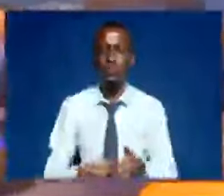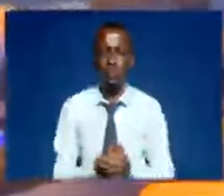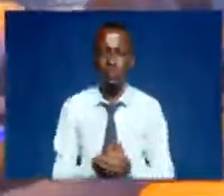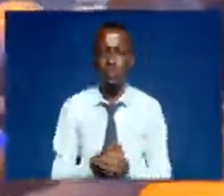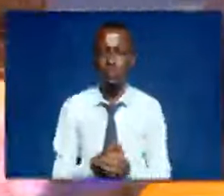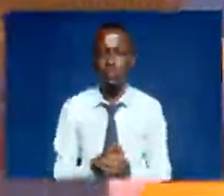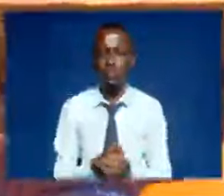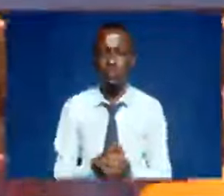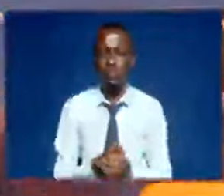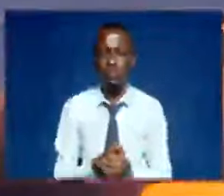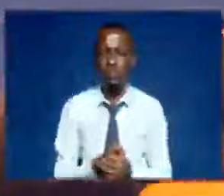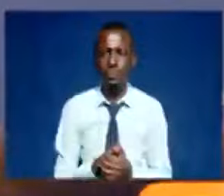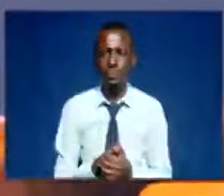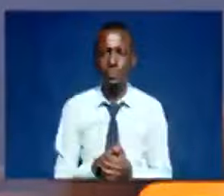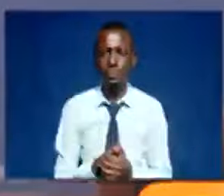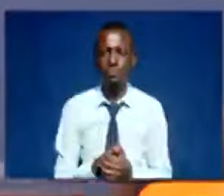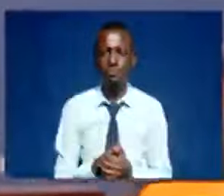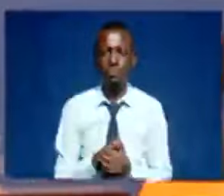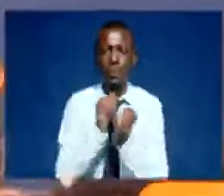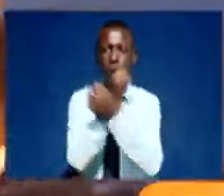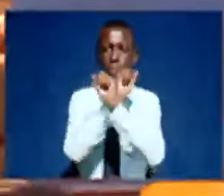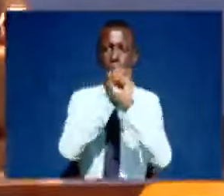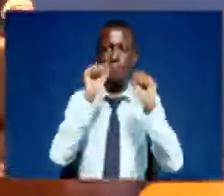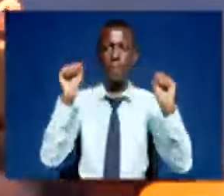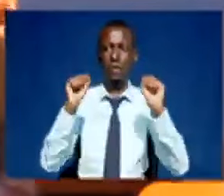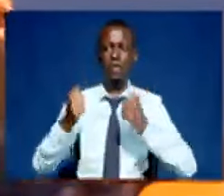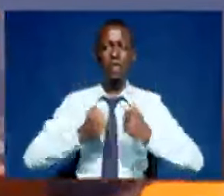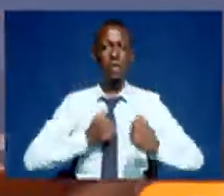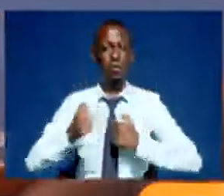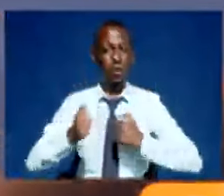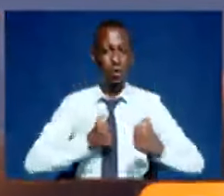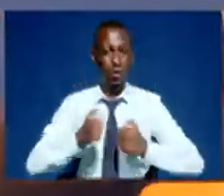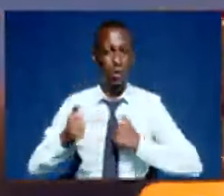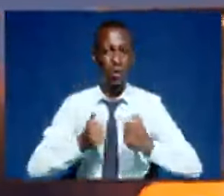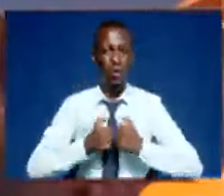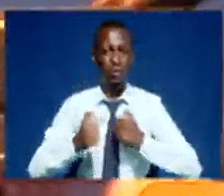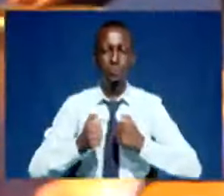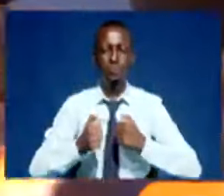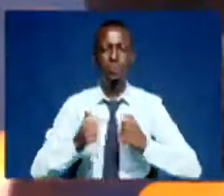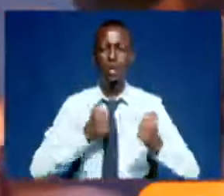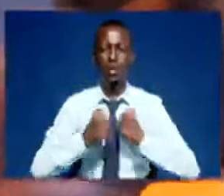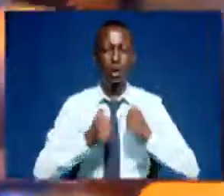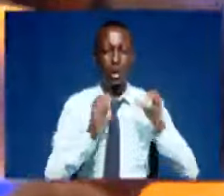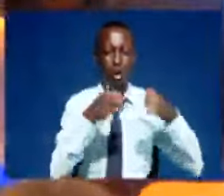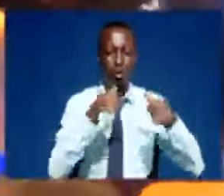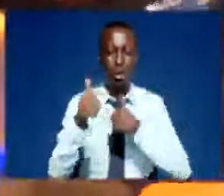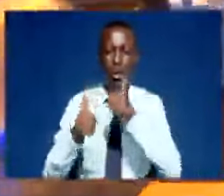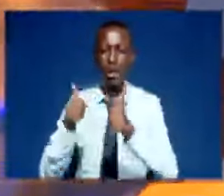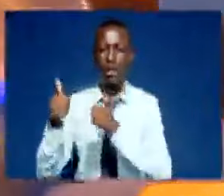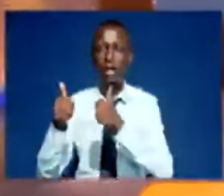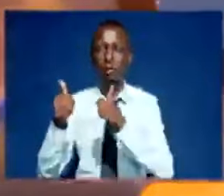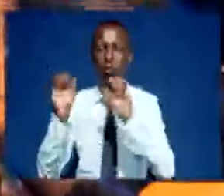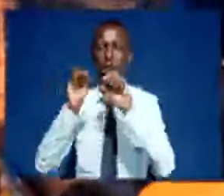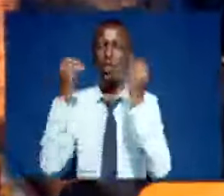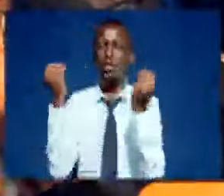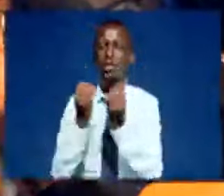Center, where the head of state, President Paul Kagame, Rwandan community and other state